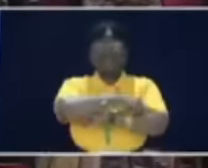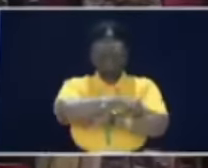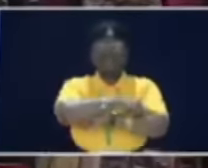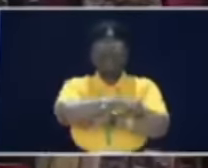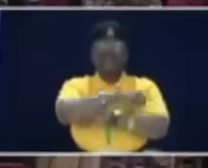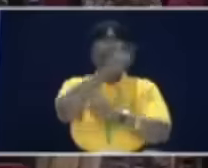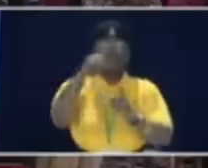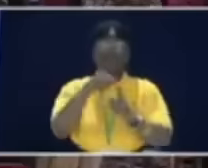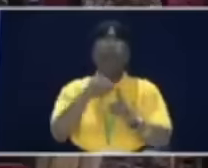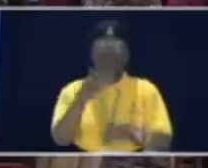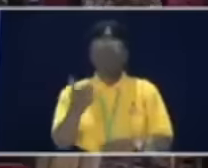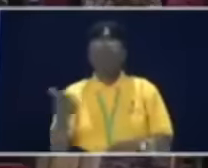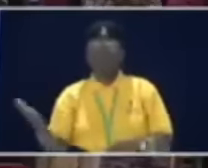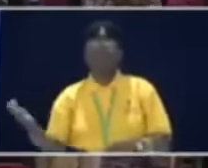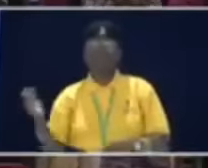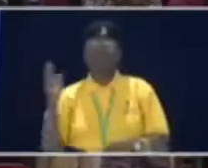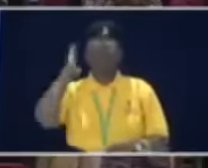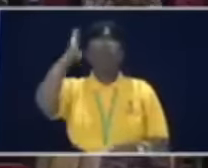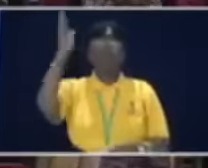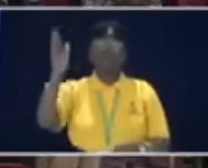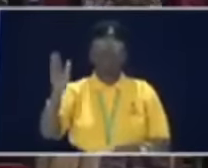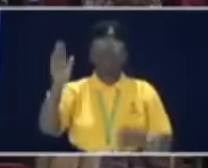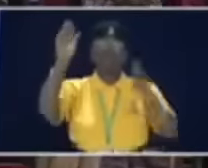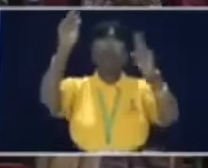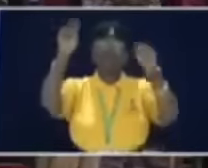when things will no longer be the same.